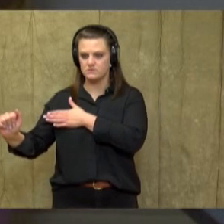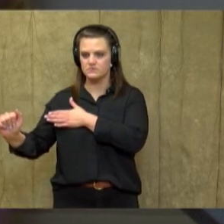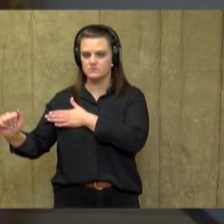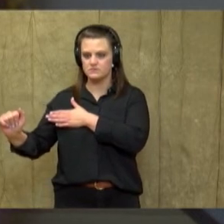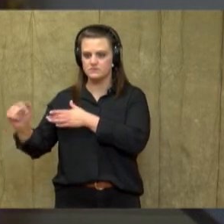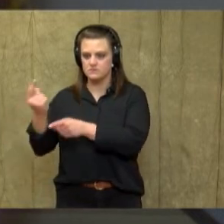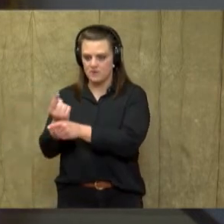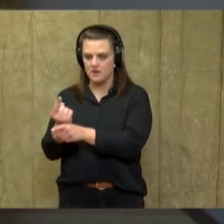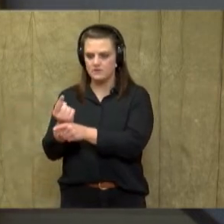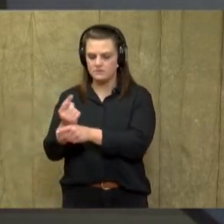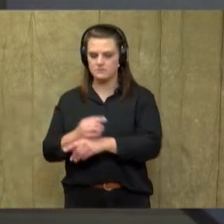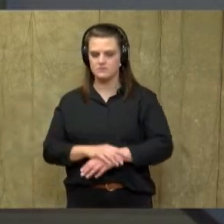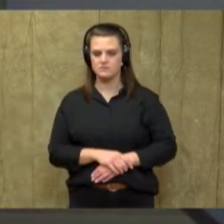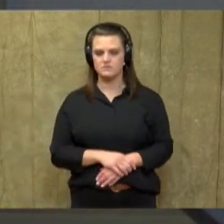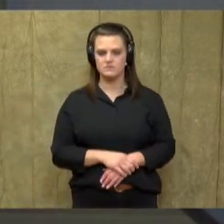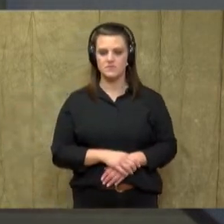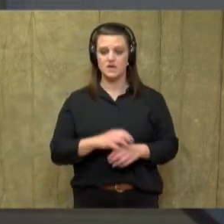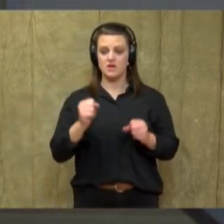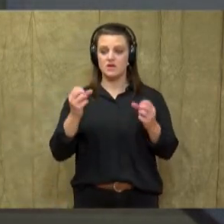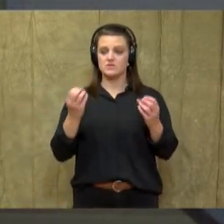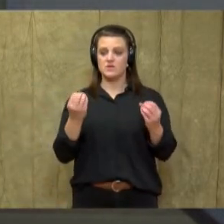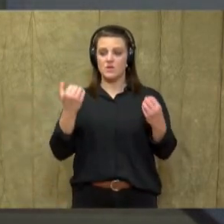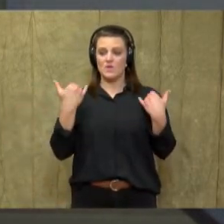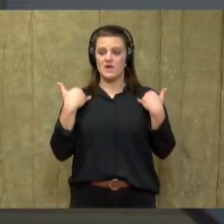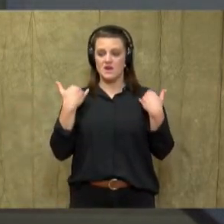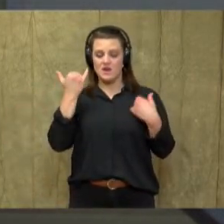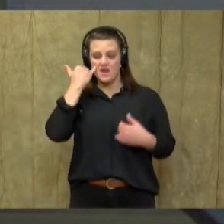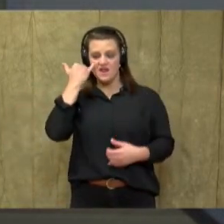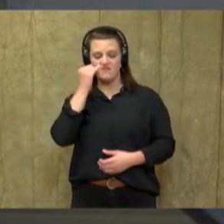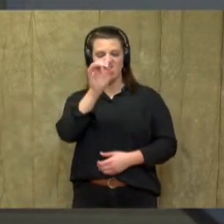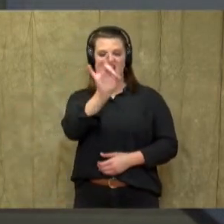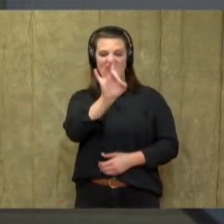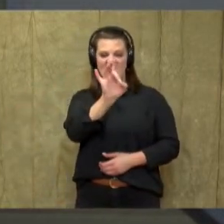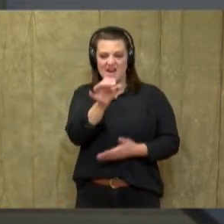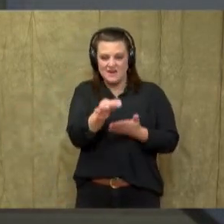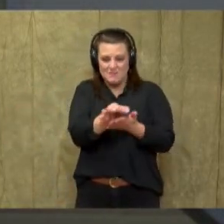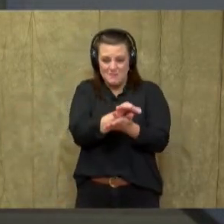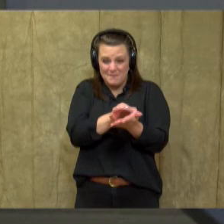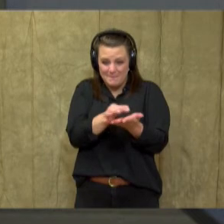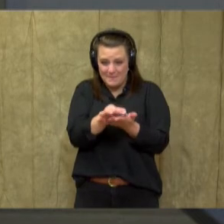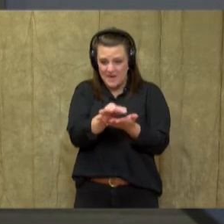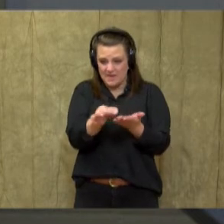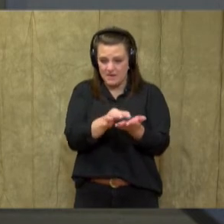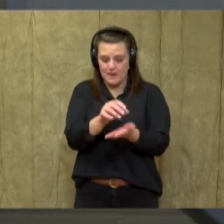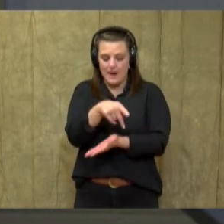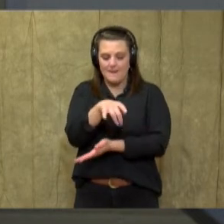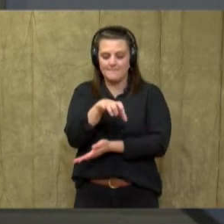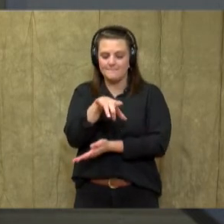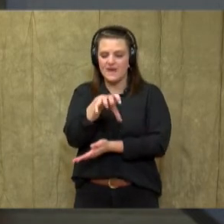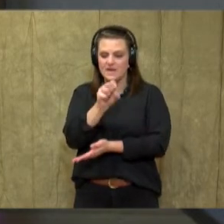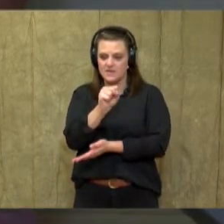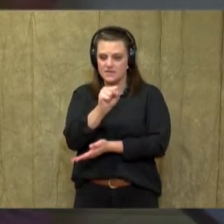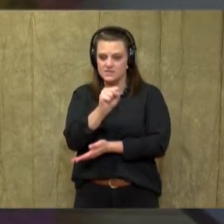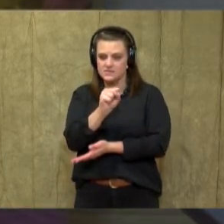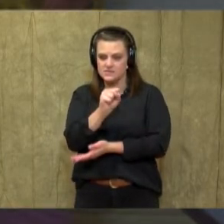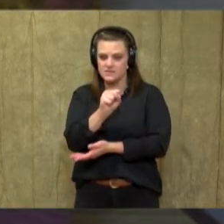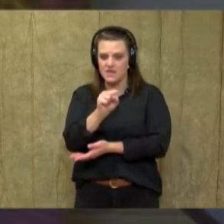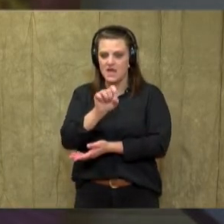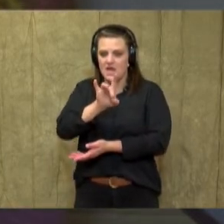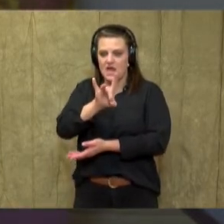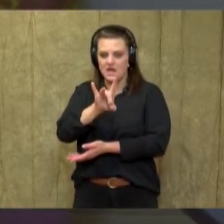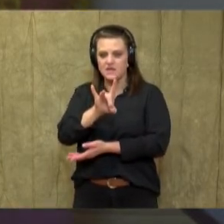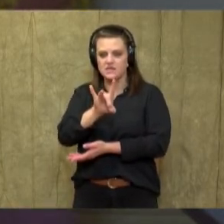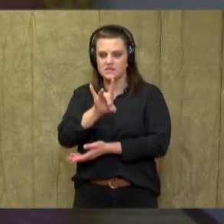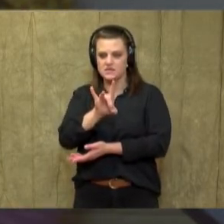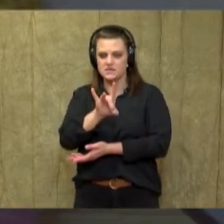to make a whole. So if we have 8 pennies or 8 cents, and 2 whole dollars, it would look